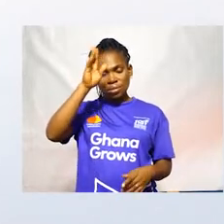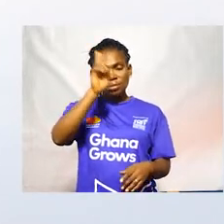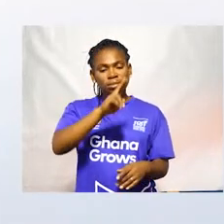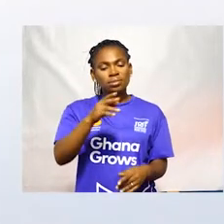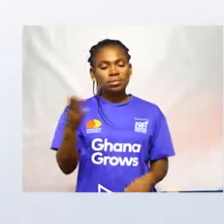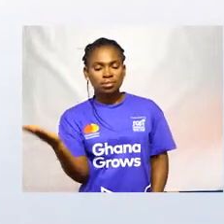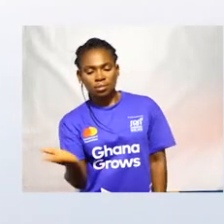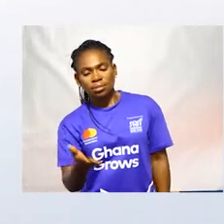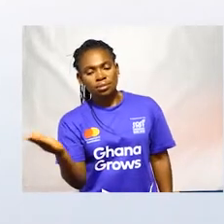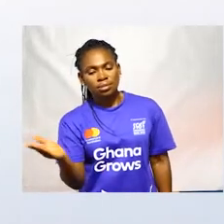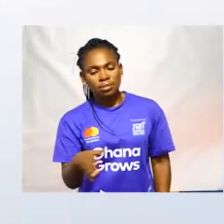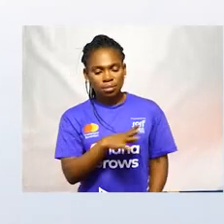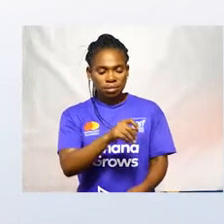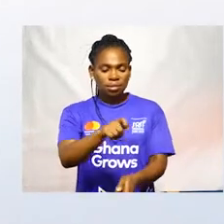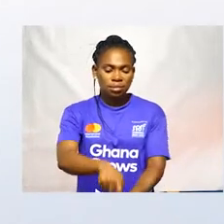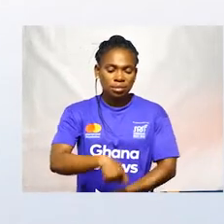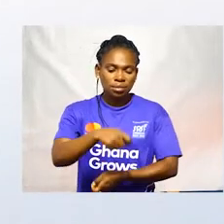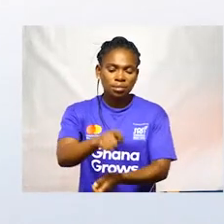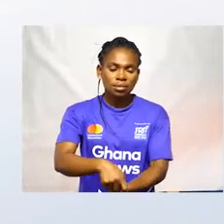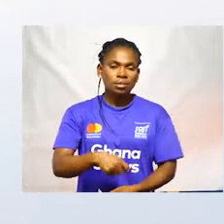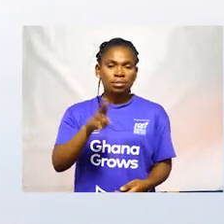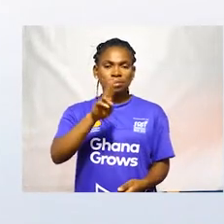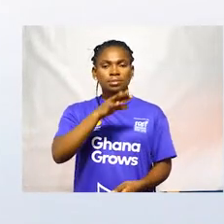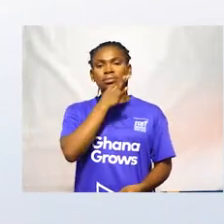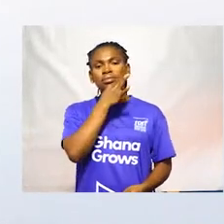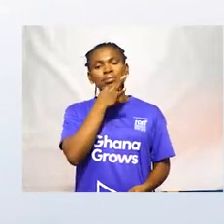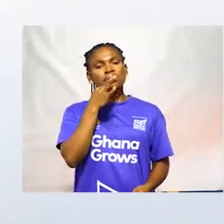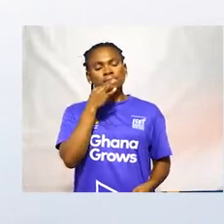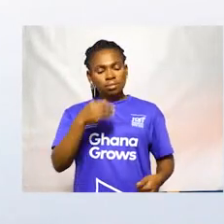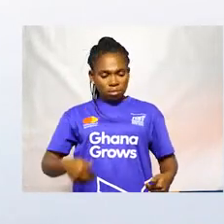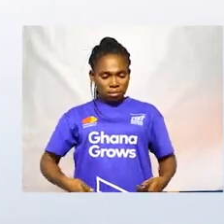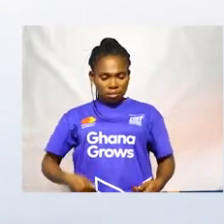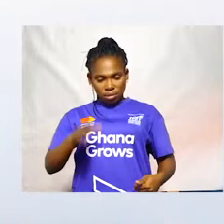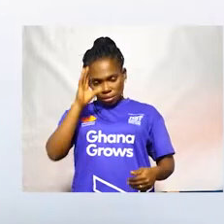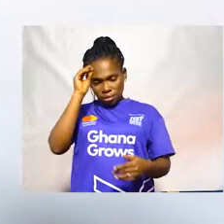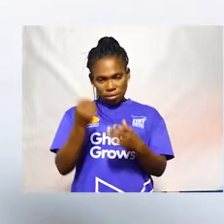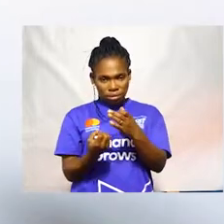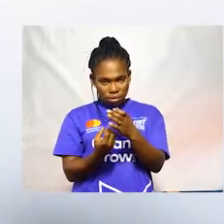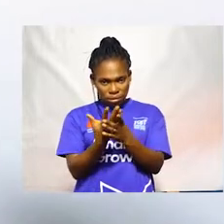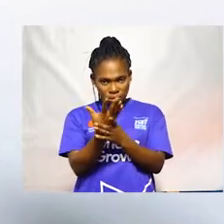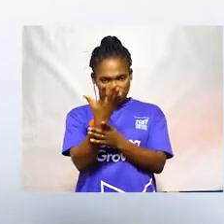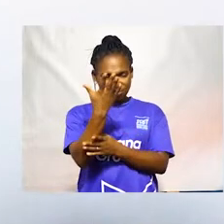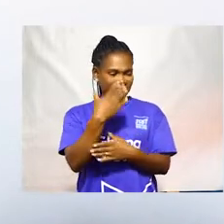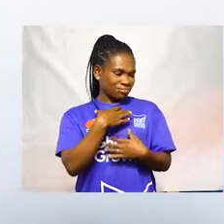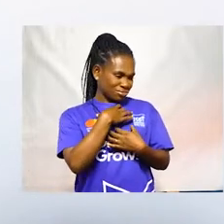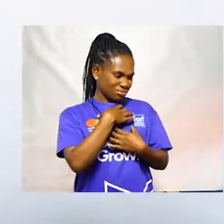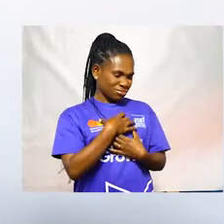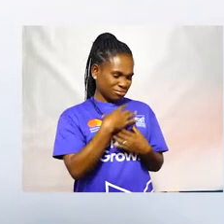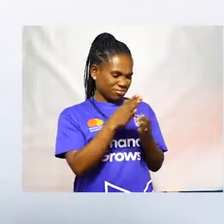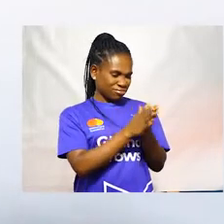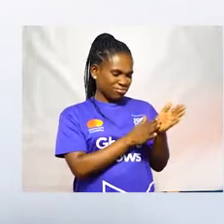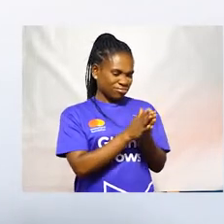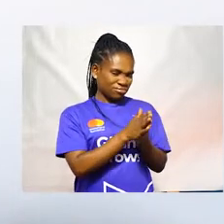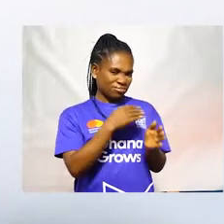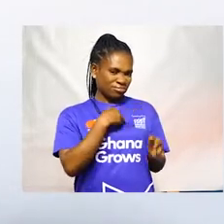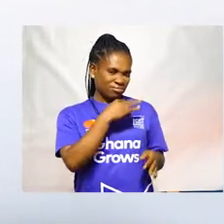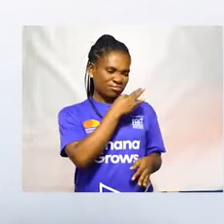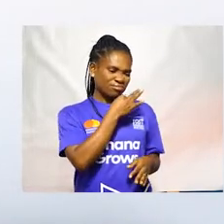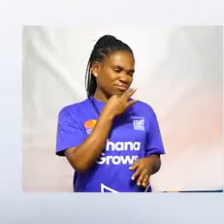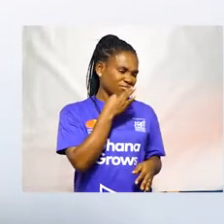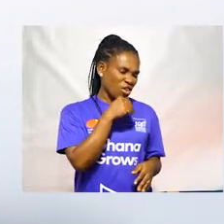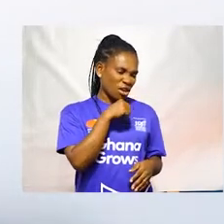cutlass and his hoe on the farm. So a young man growing up may not have that interest and see agri